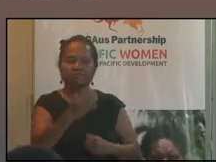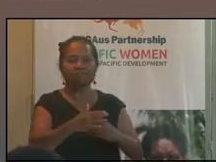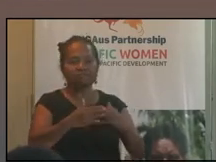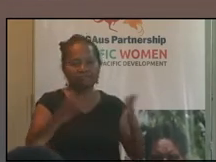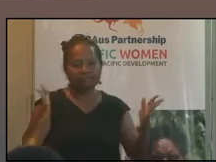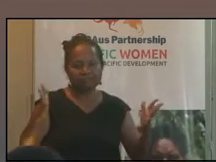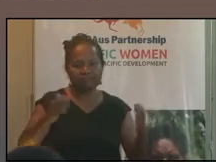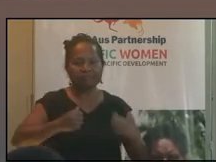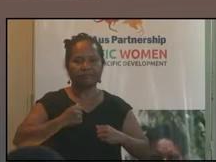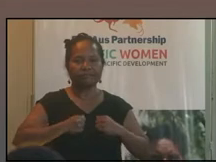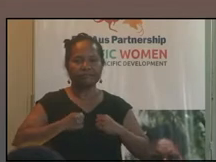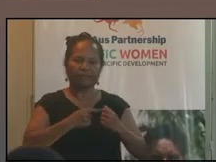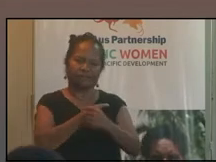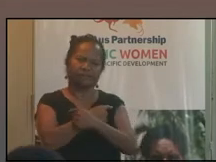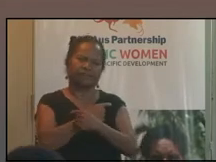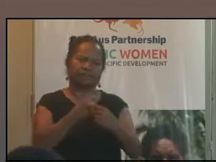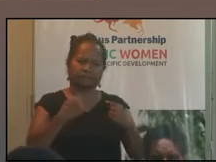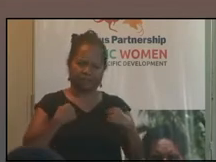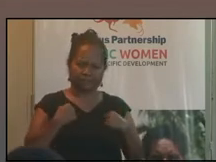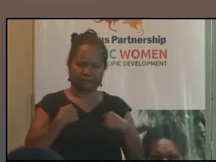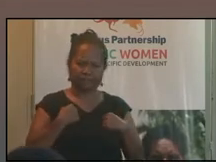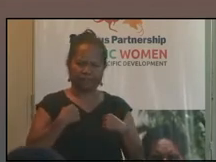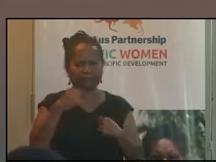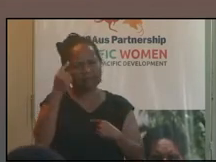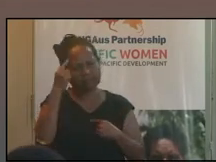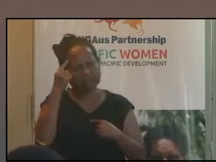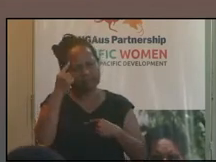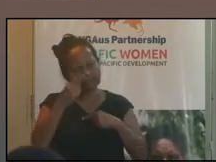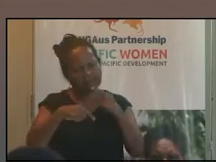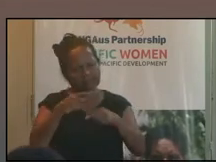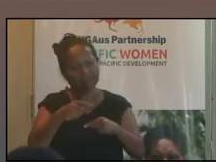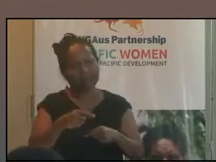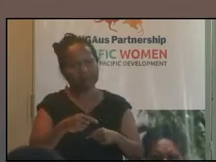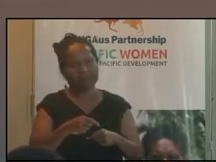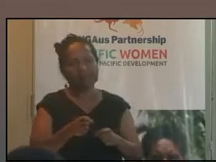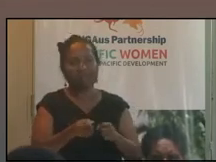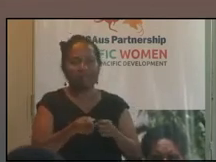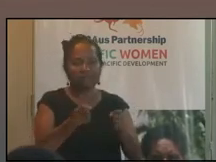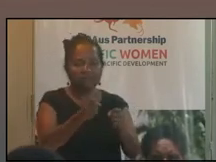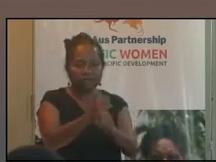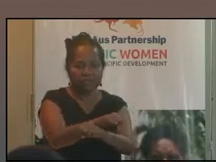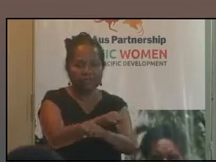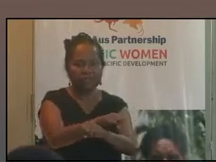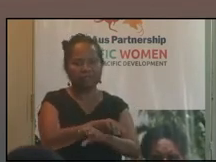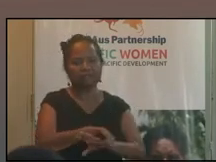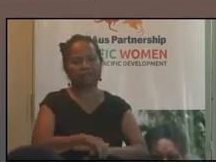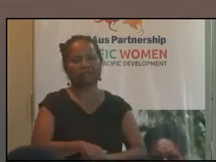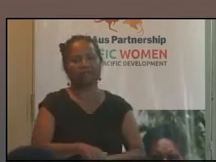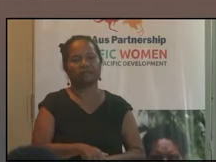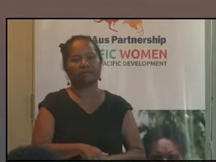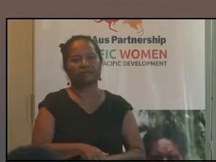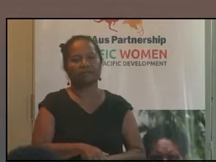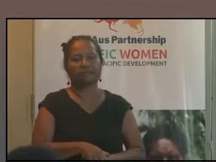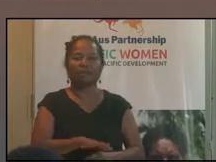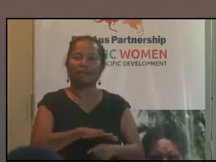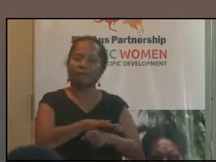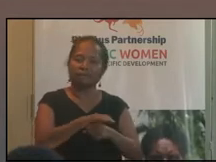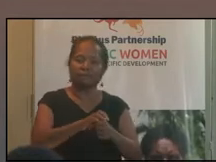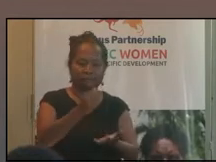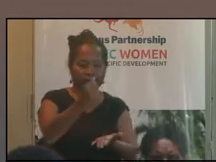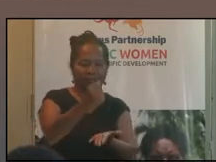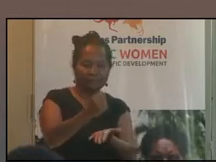if we be able to overcome these issues, the financial capacity, the political endorsement, and